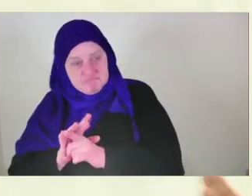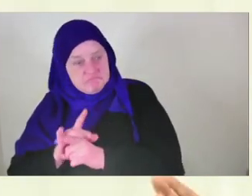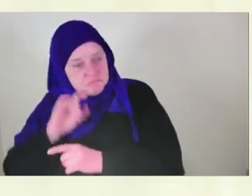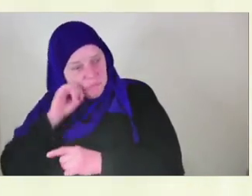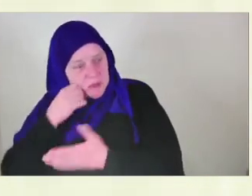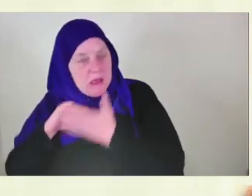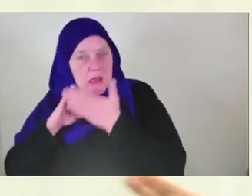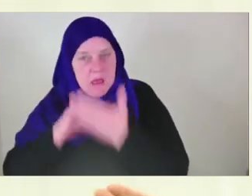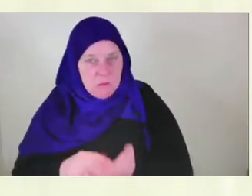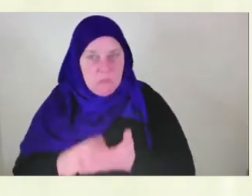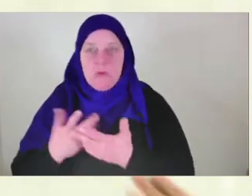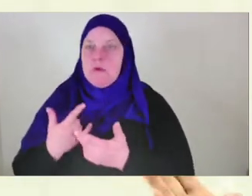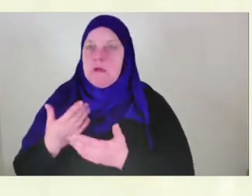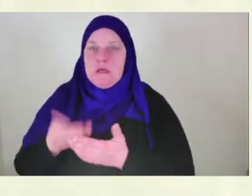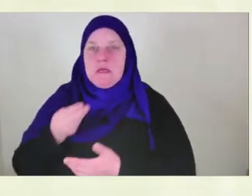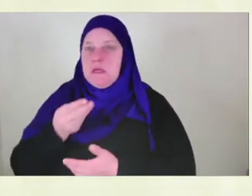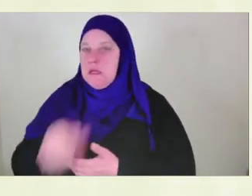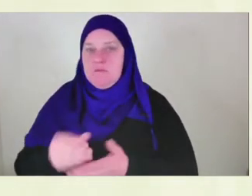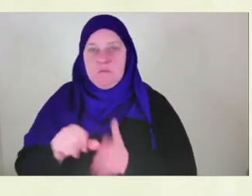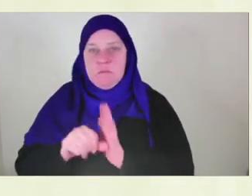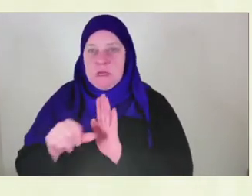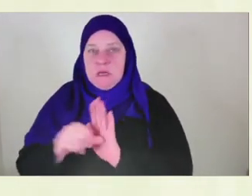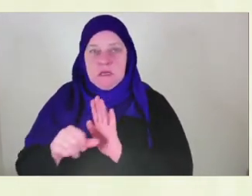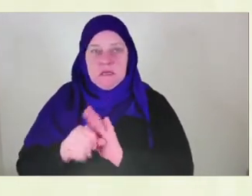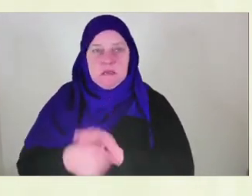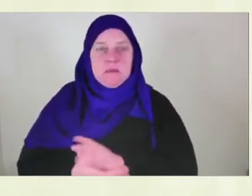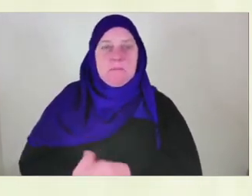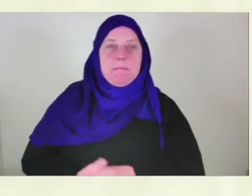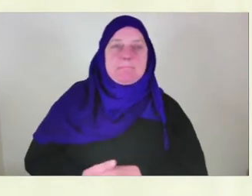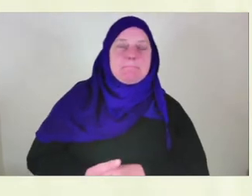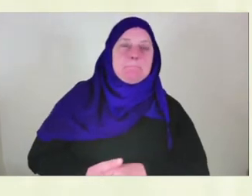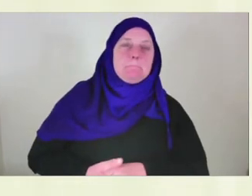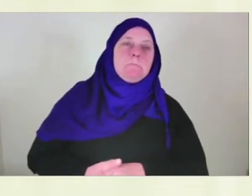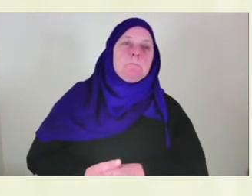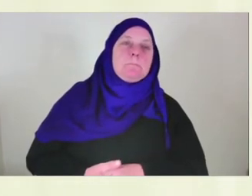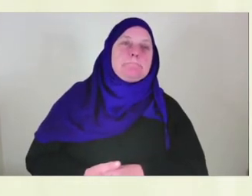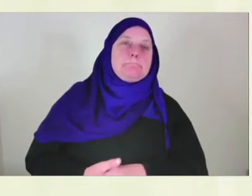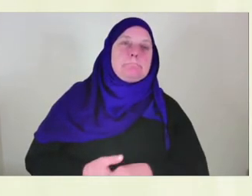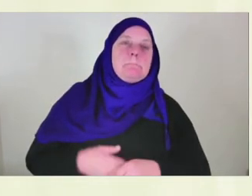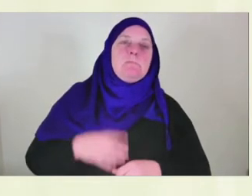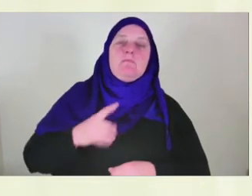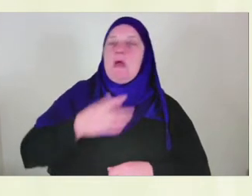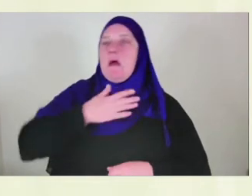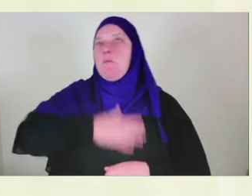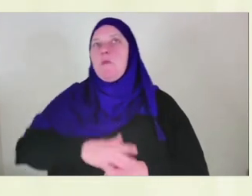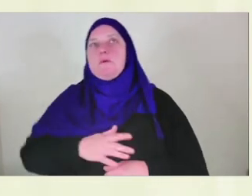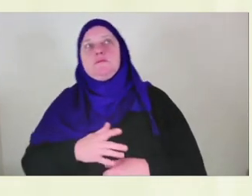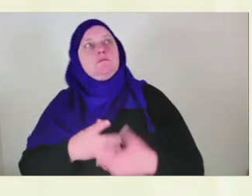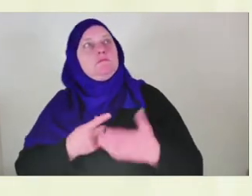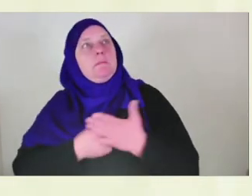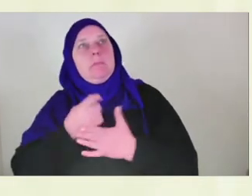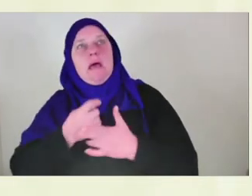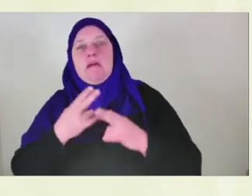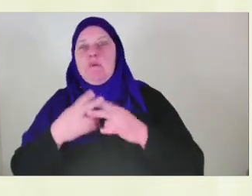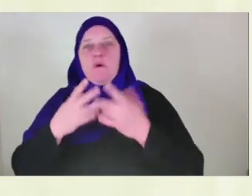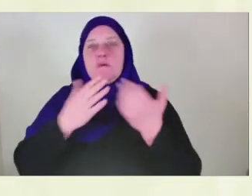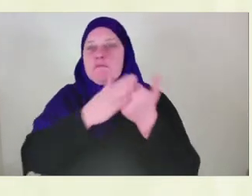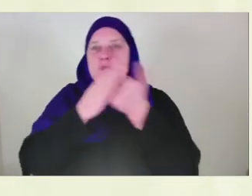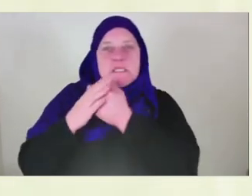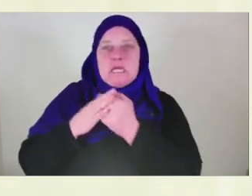listen, I want to change the dariha of the imam. How much money does it cost? I want to pay for it. Wow. It has nothing to do with the